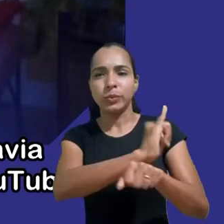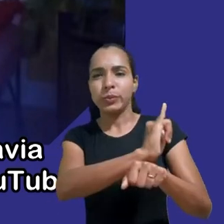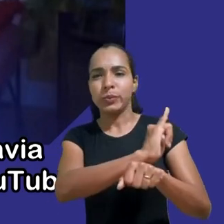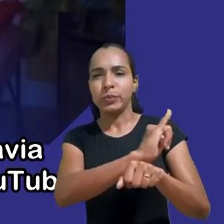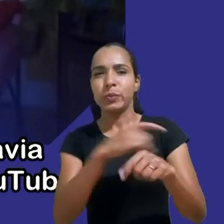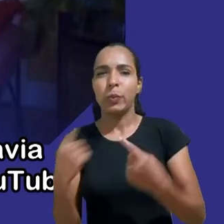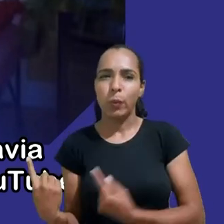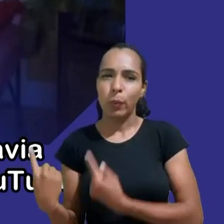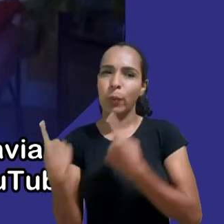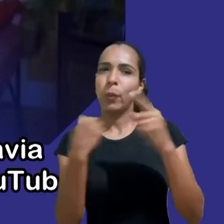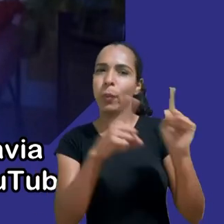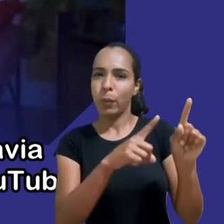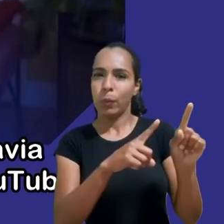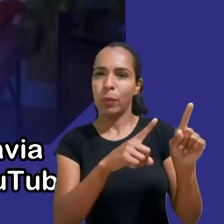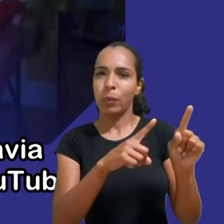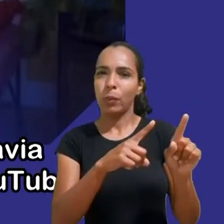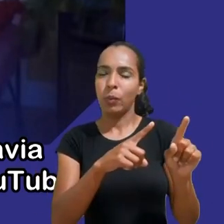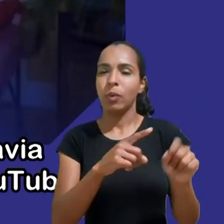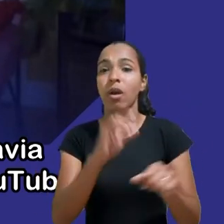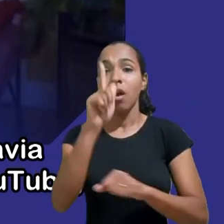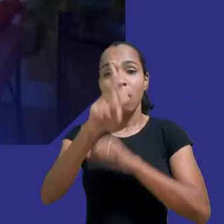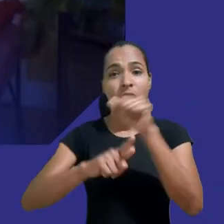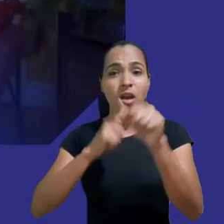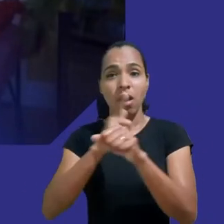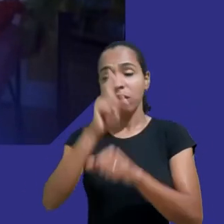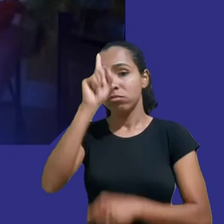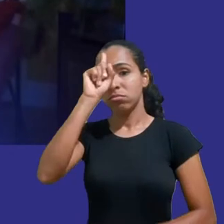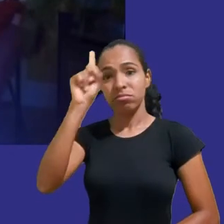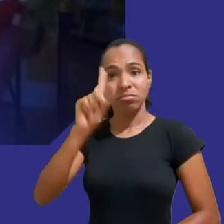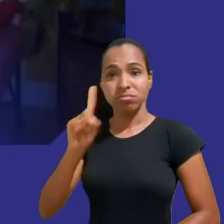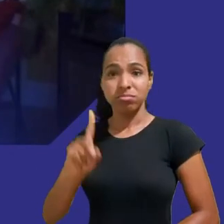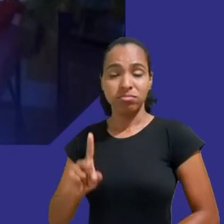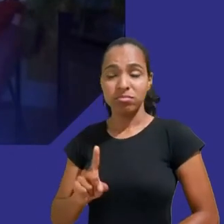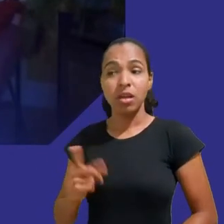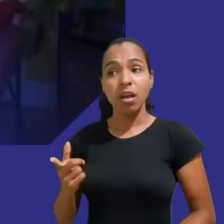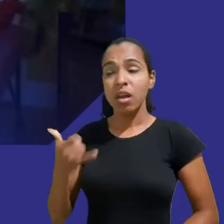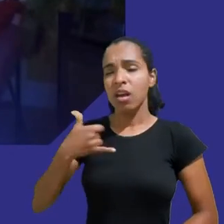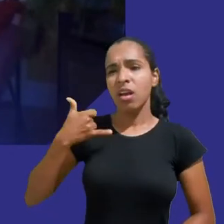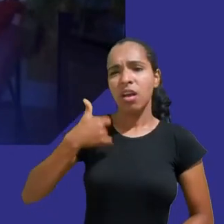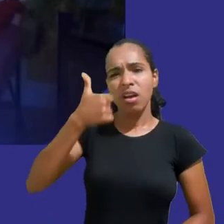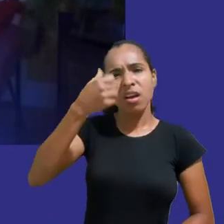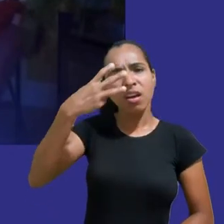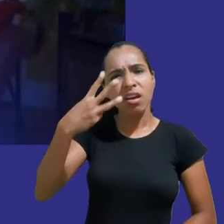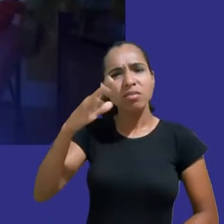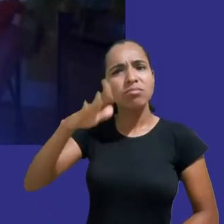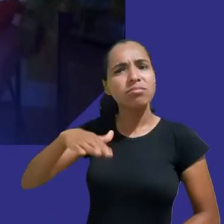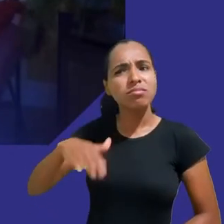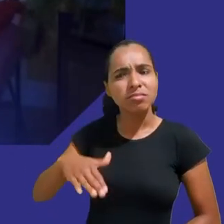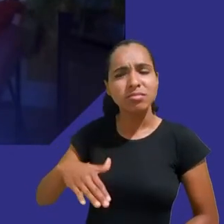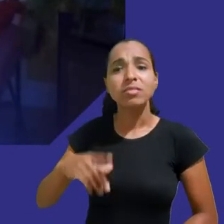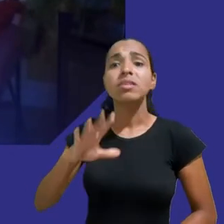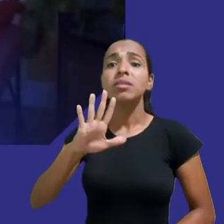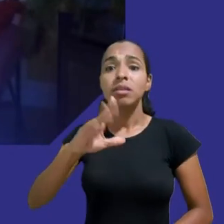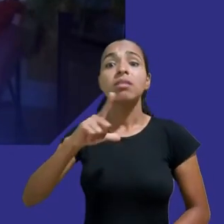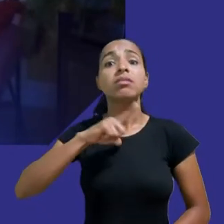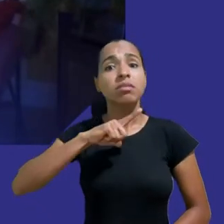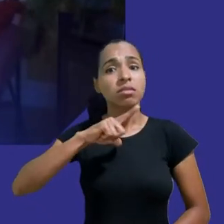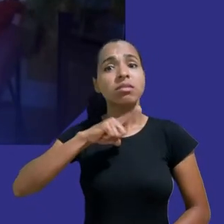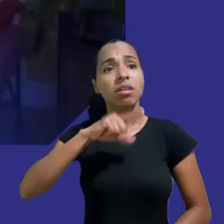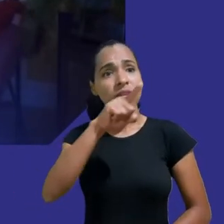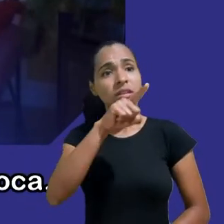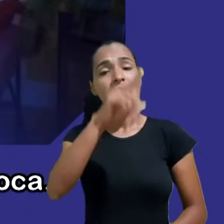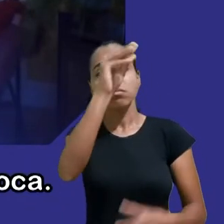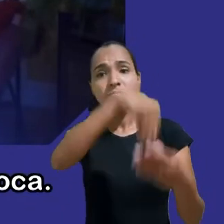we're not aware that there are under 13 year olds on YouTube despite the fact that YouTube was just absolutely packed with children's